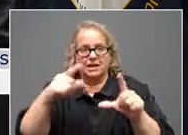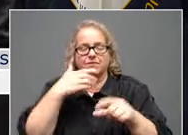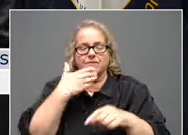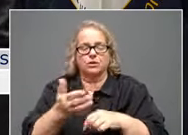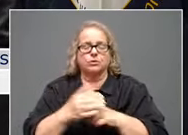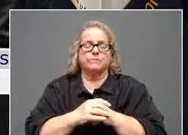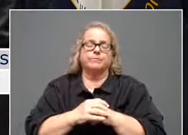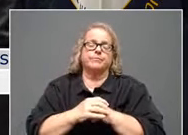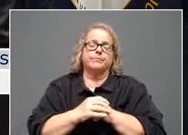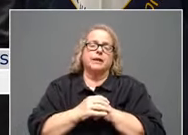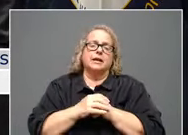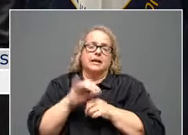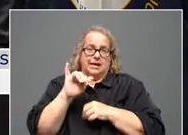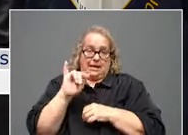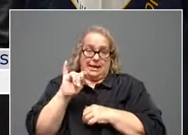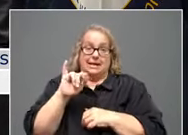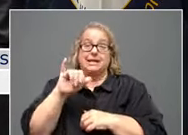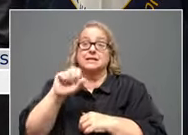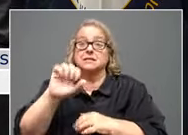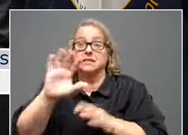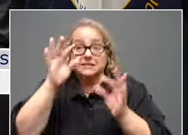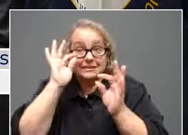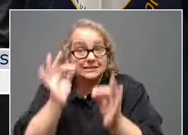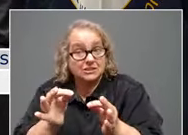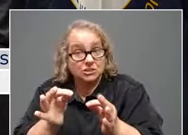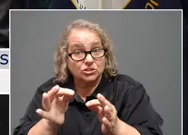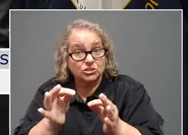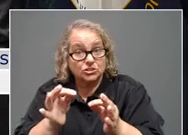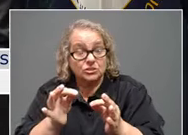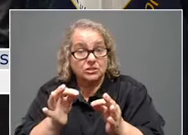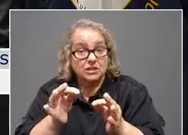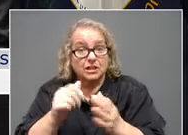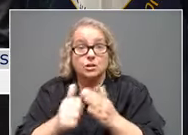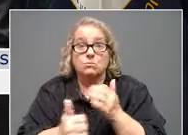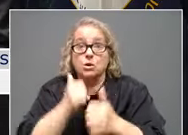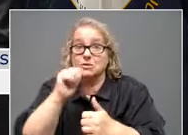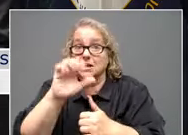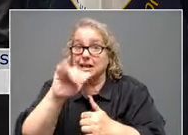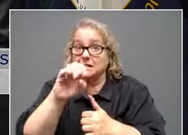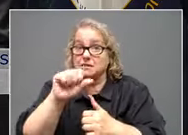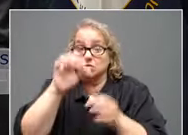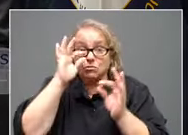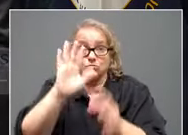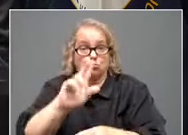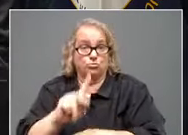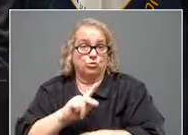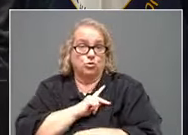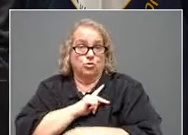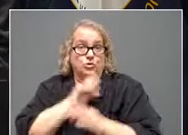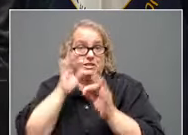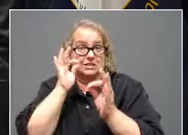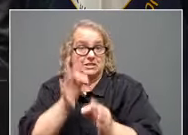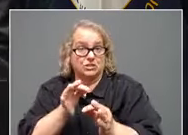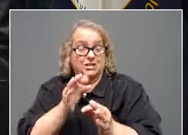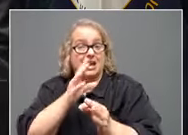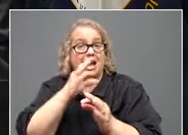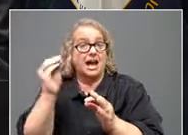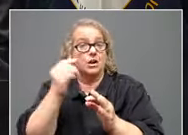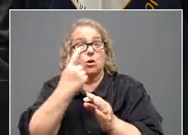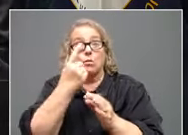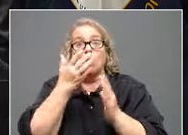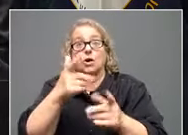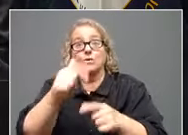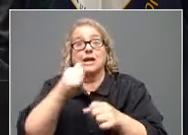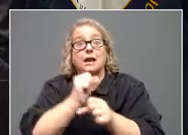It is a decision, in most cases a personal decision. And one way you can make an